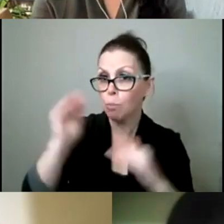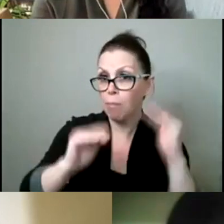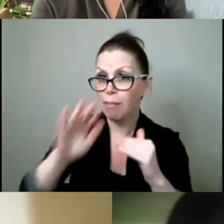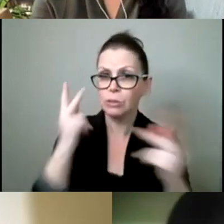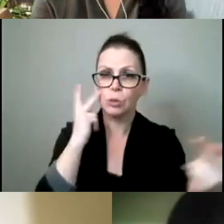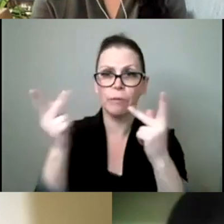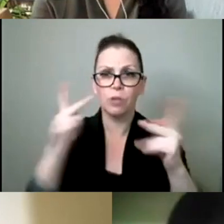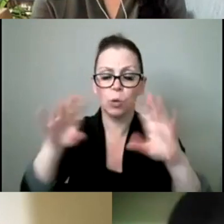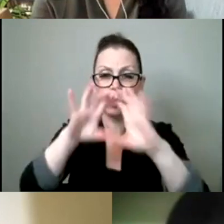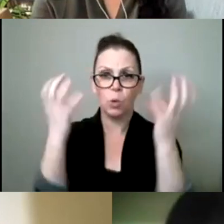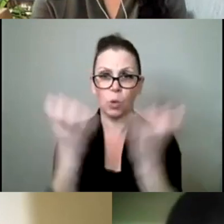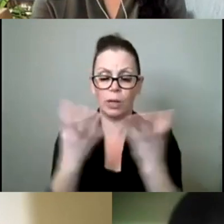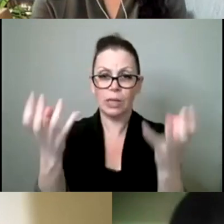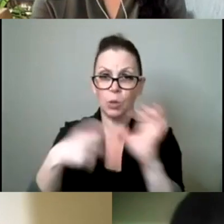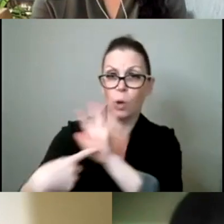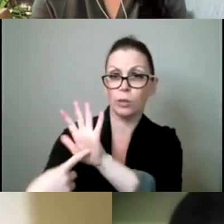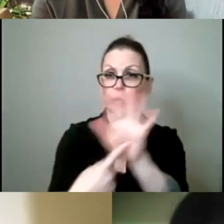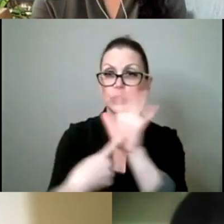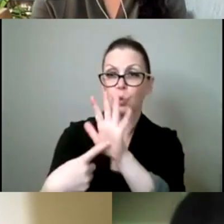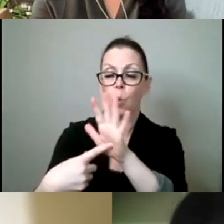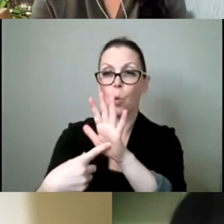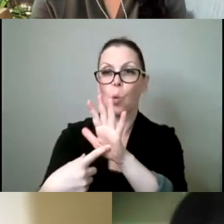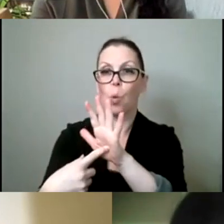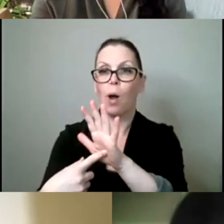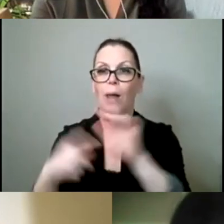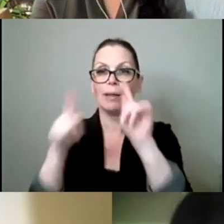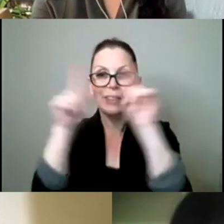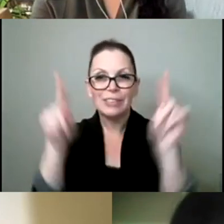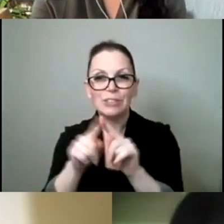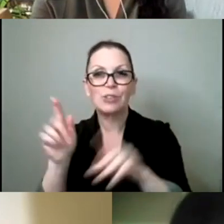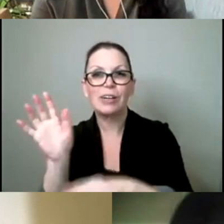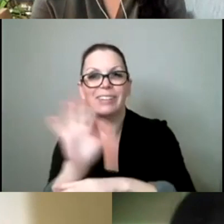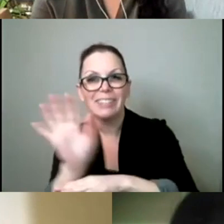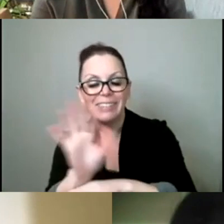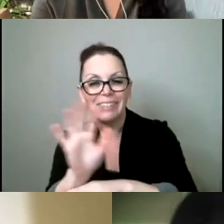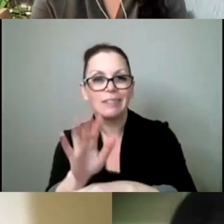that you want to put on screen with these